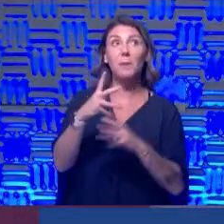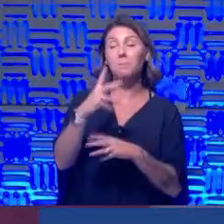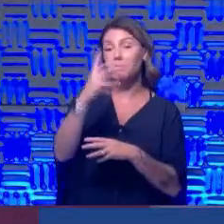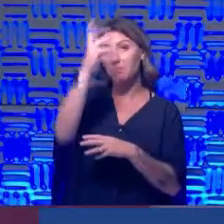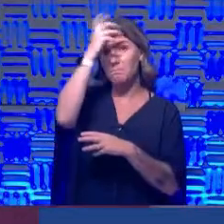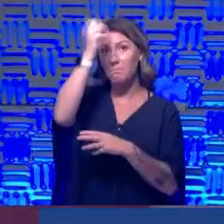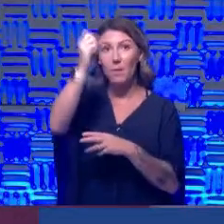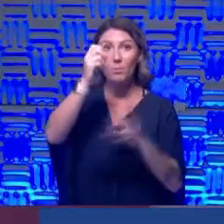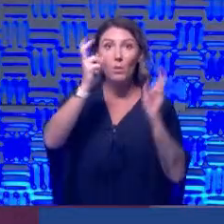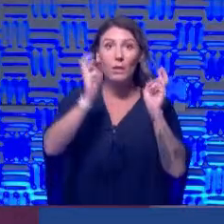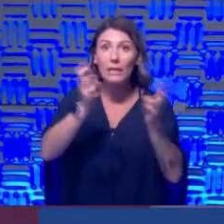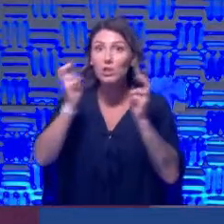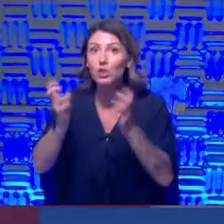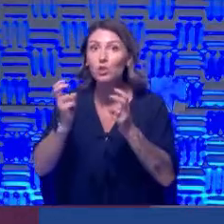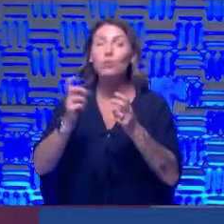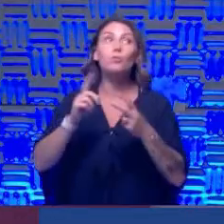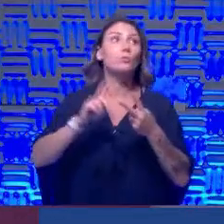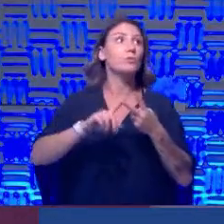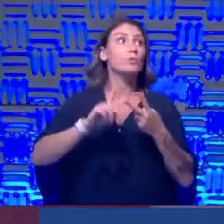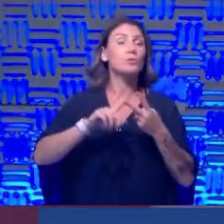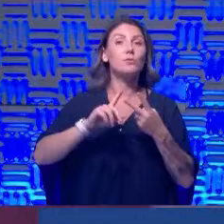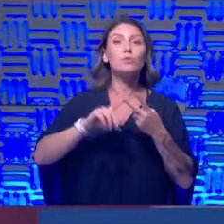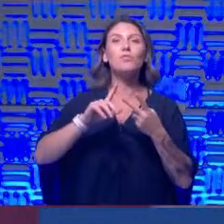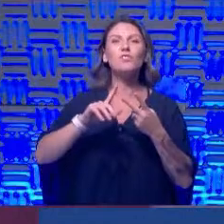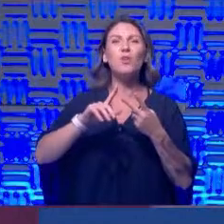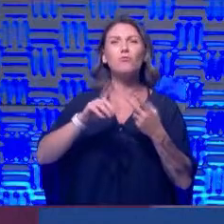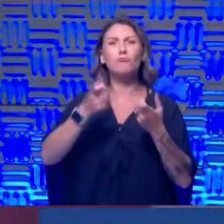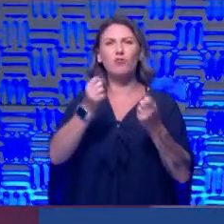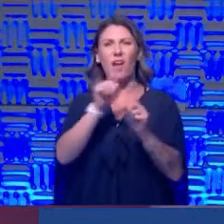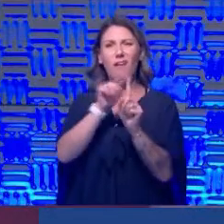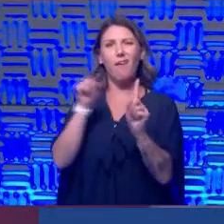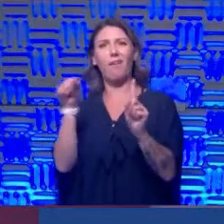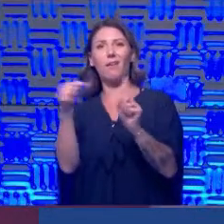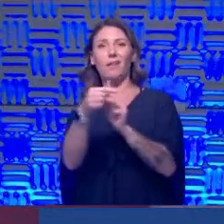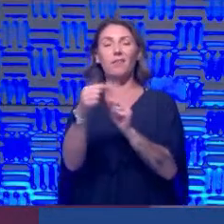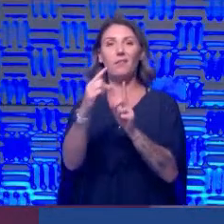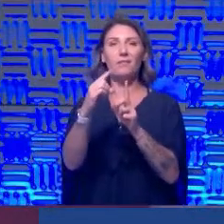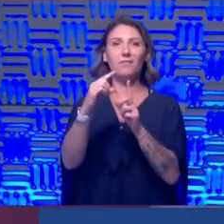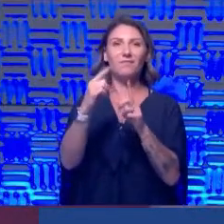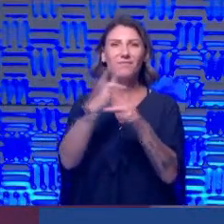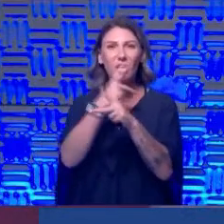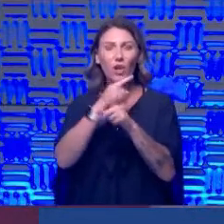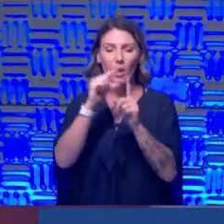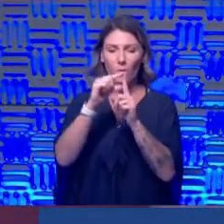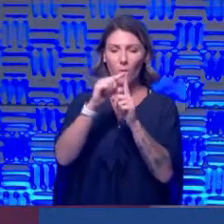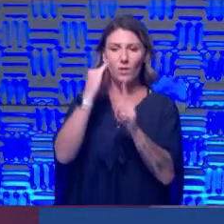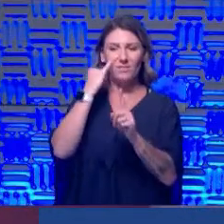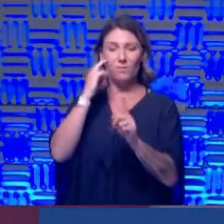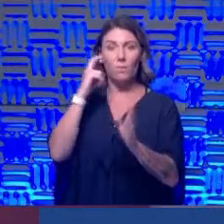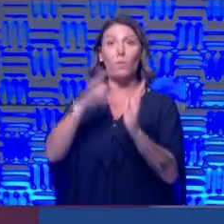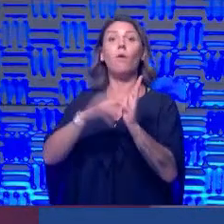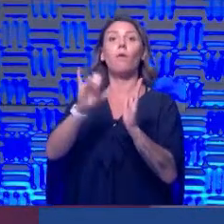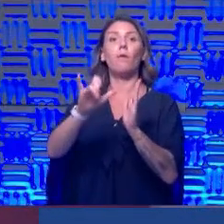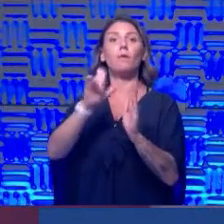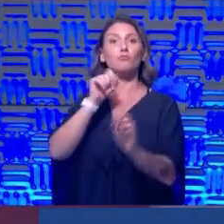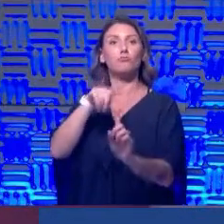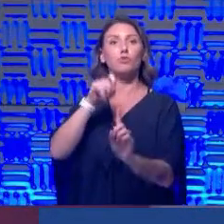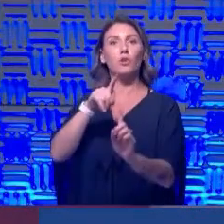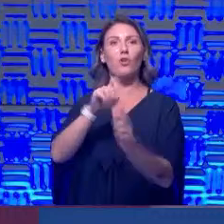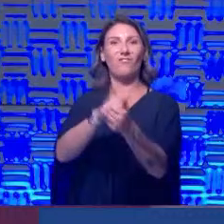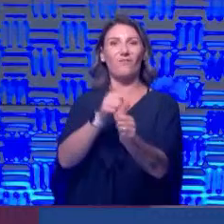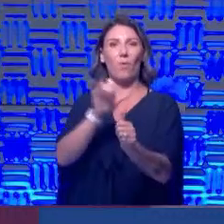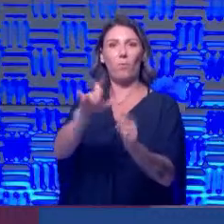or, so work around those words if you're noticing they're trigger words. So